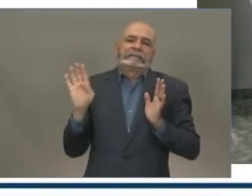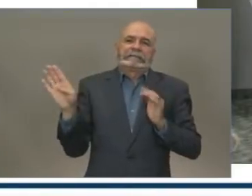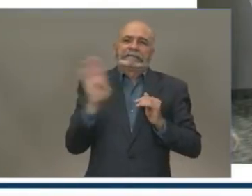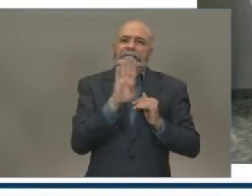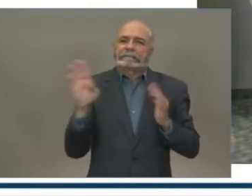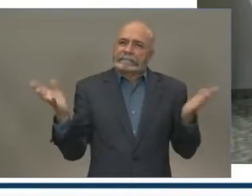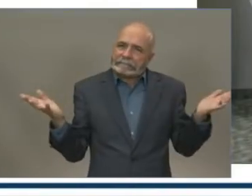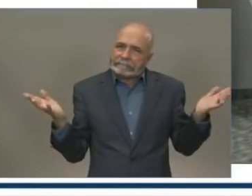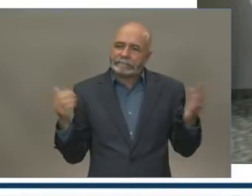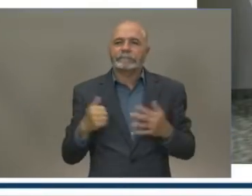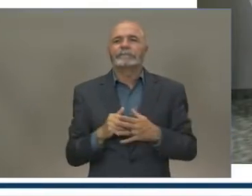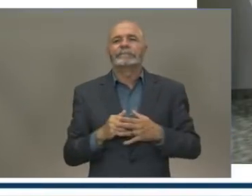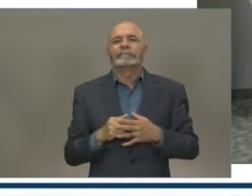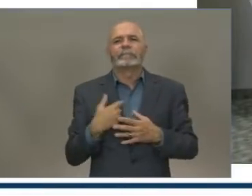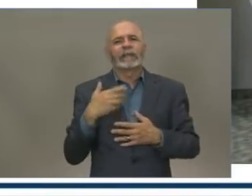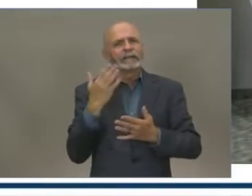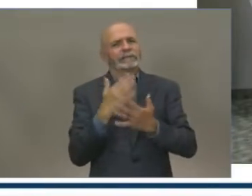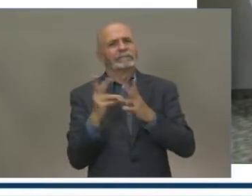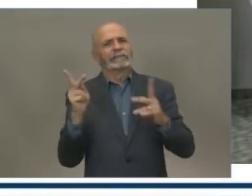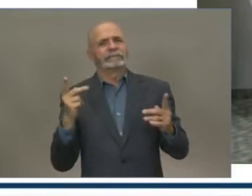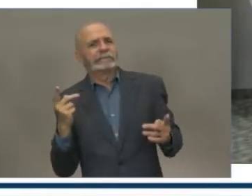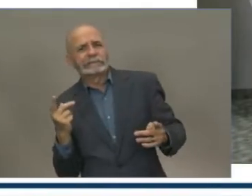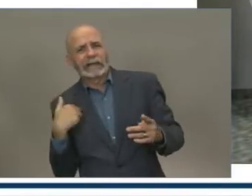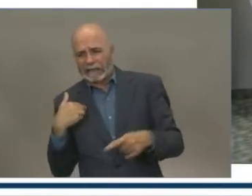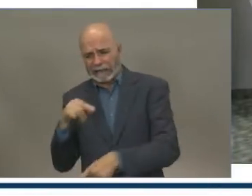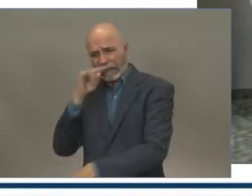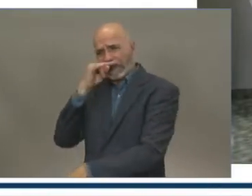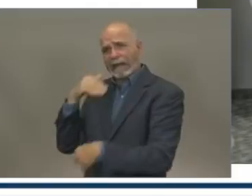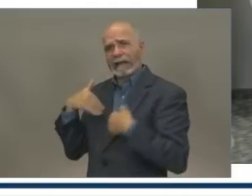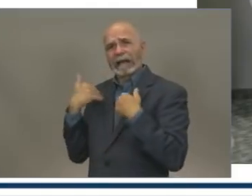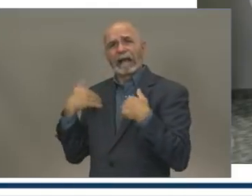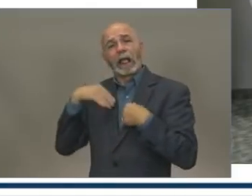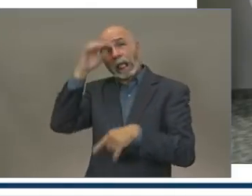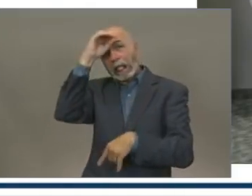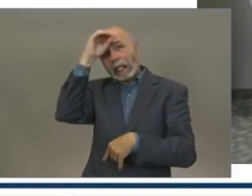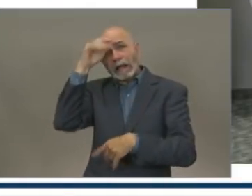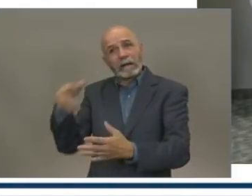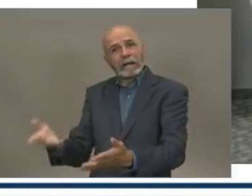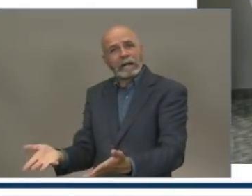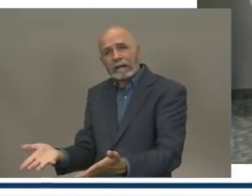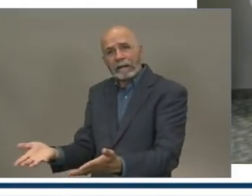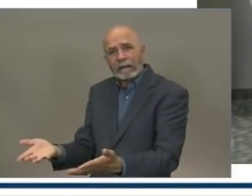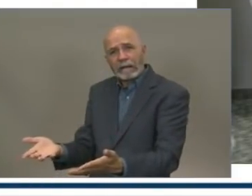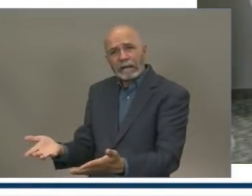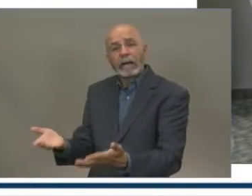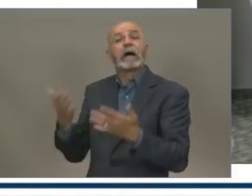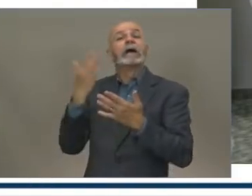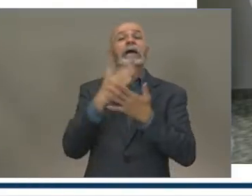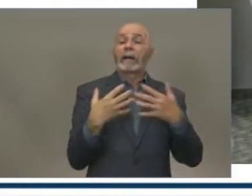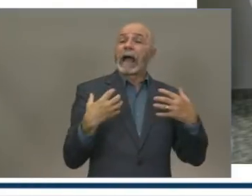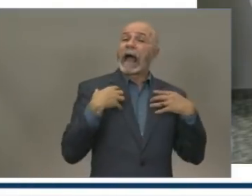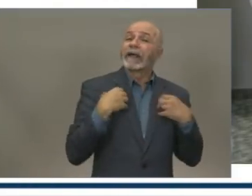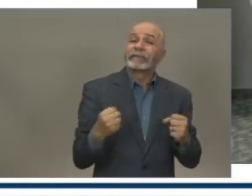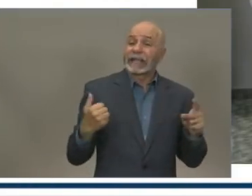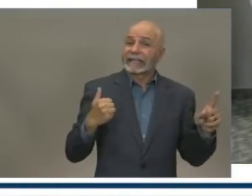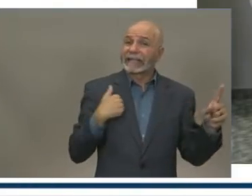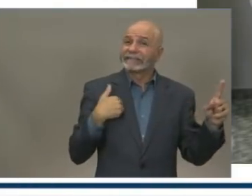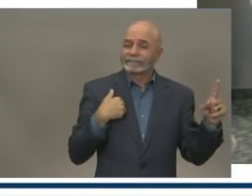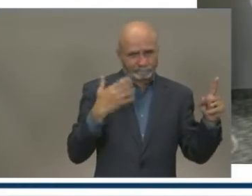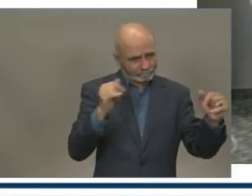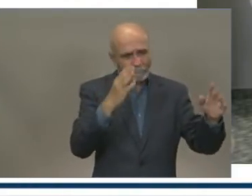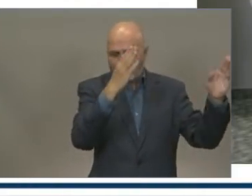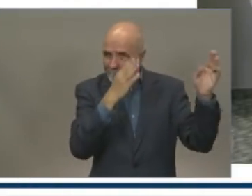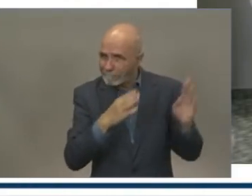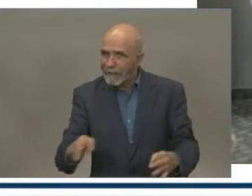very concerned about that young age group. We understand that Health Canada is in the process of